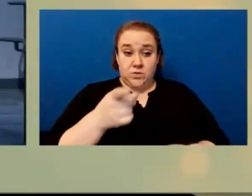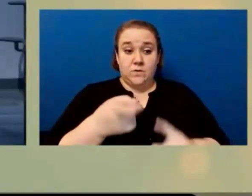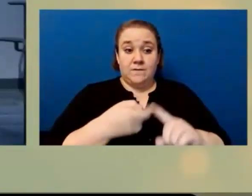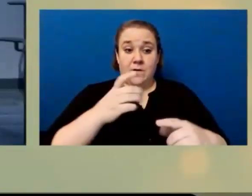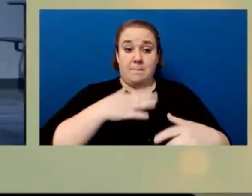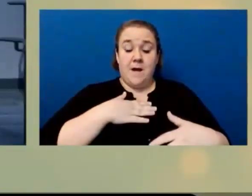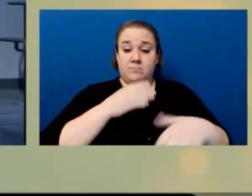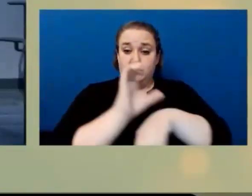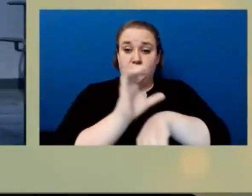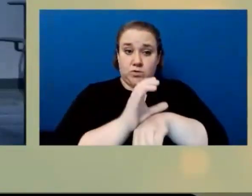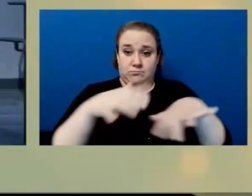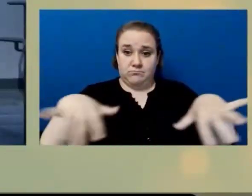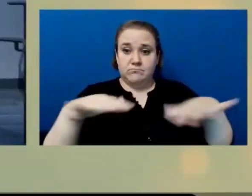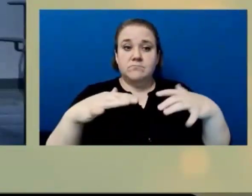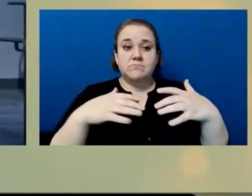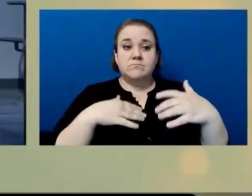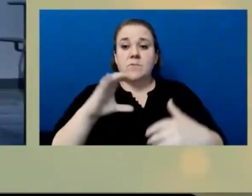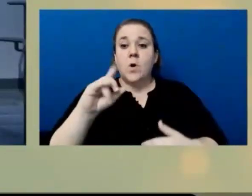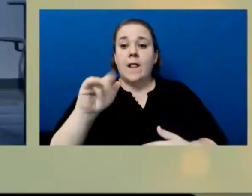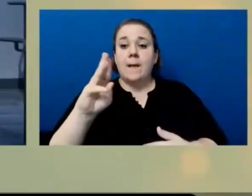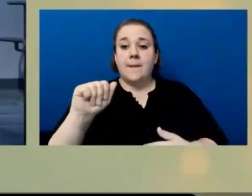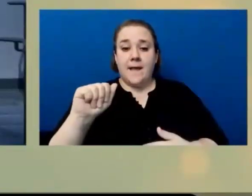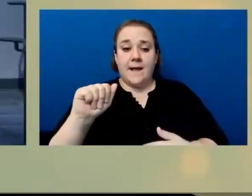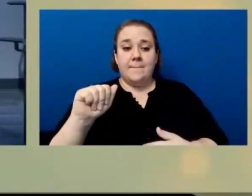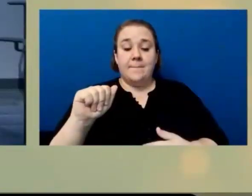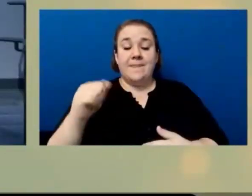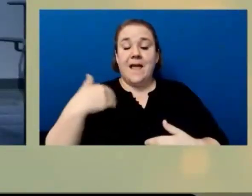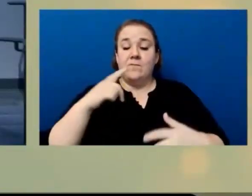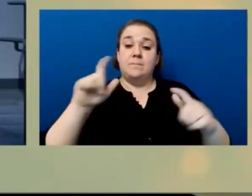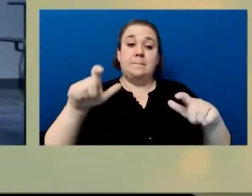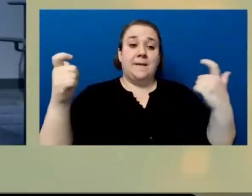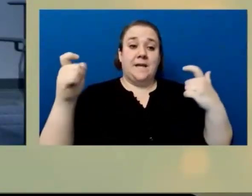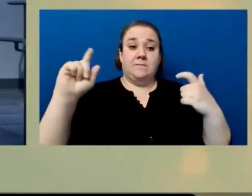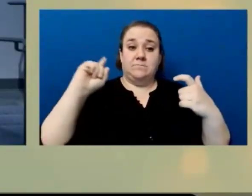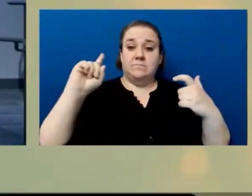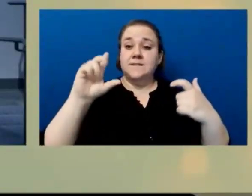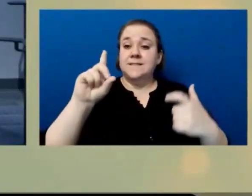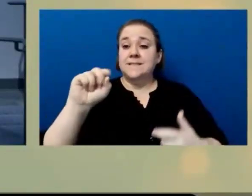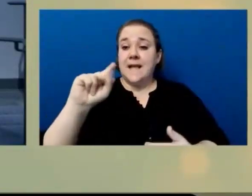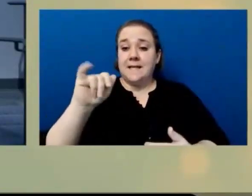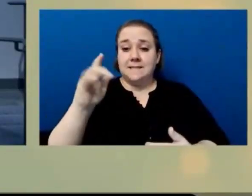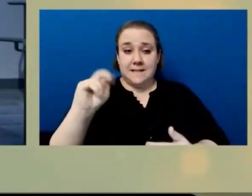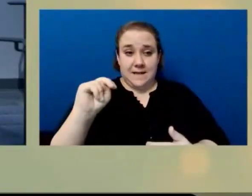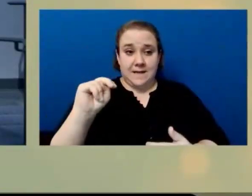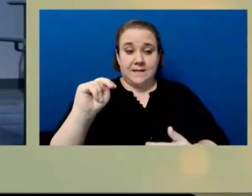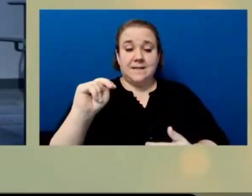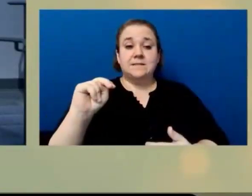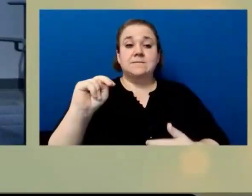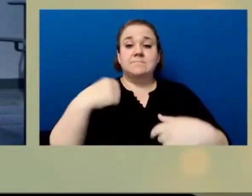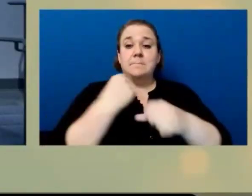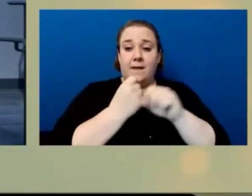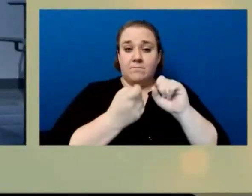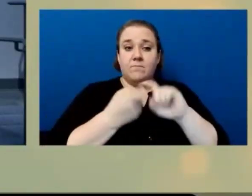you from my church sanctuary in Columbia, Missouri, against a background of large dandelions made of paper plates